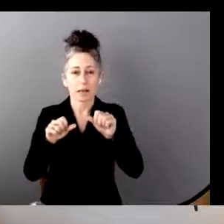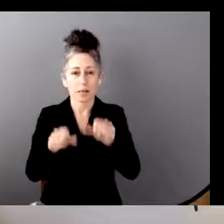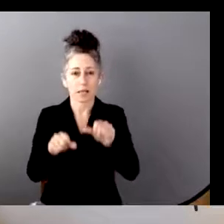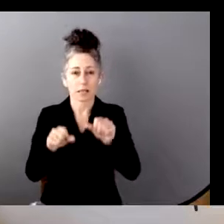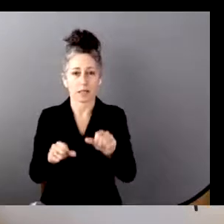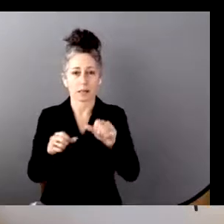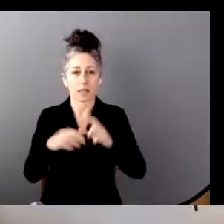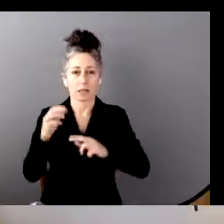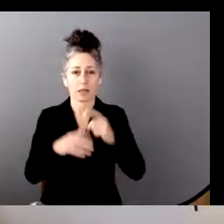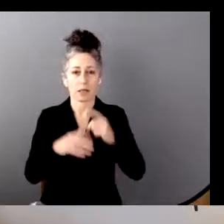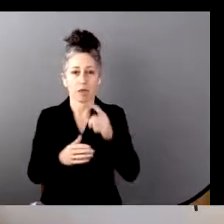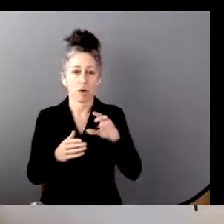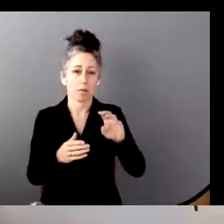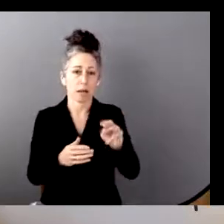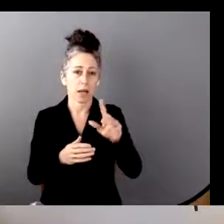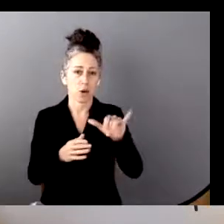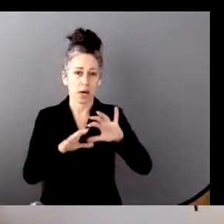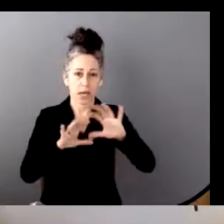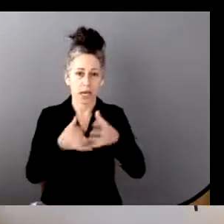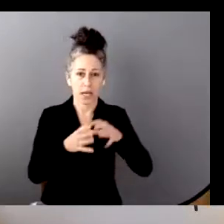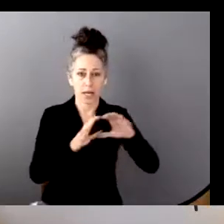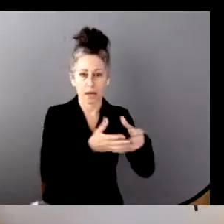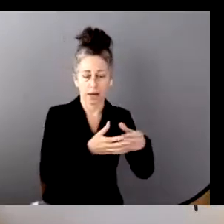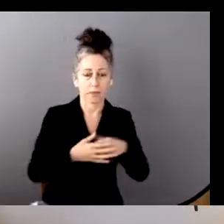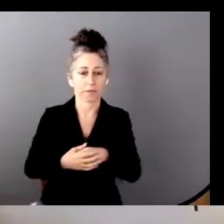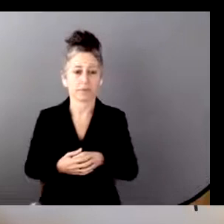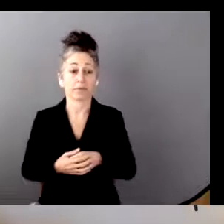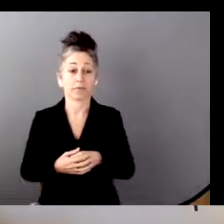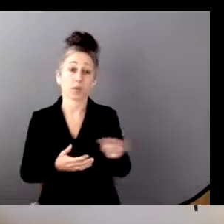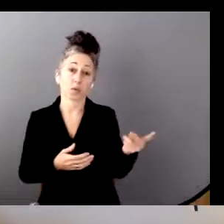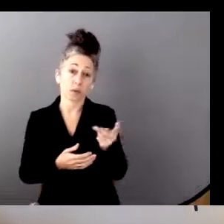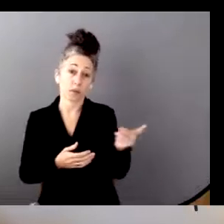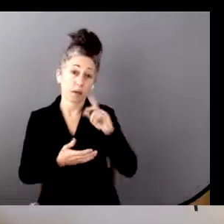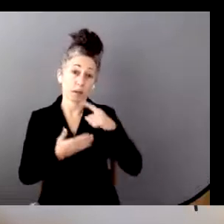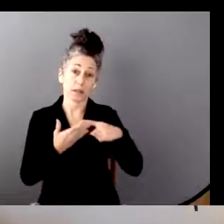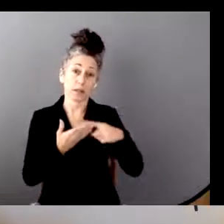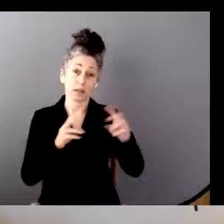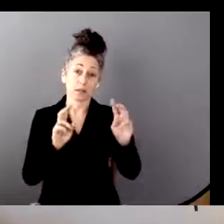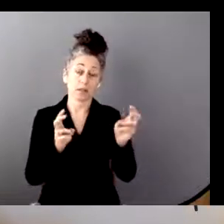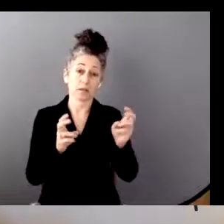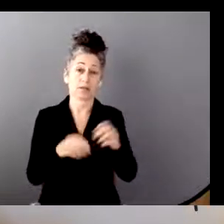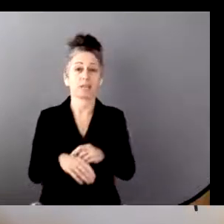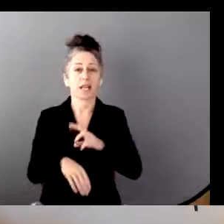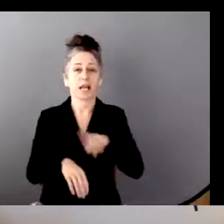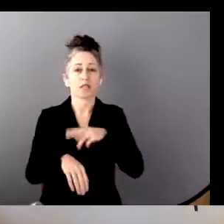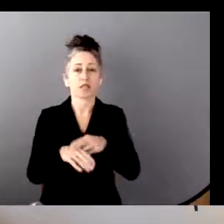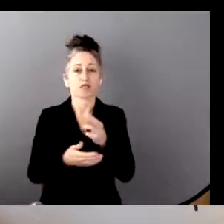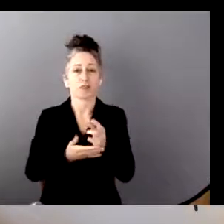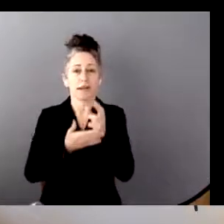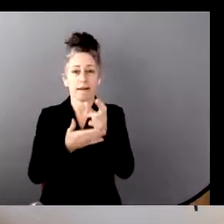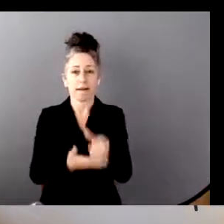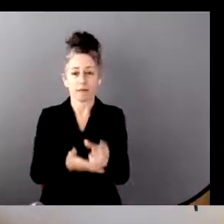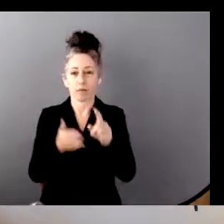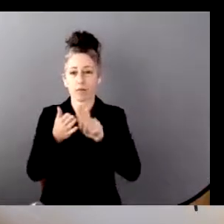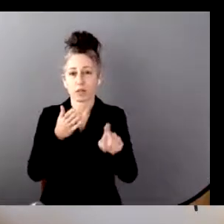minority entities. Together, they will be discussing a national rehabilitation research